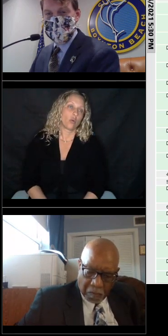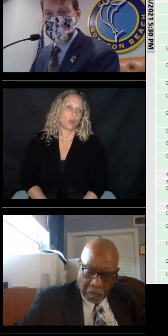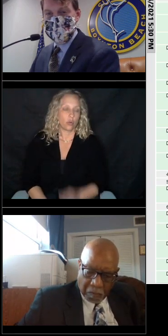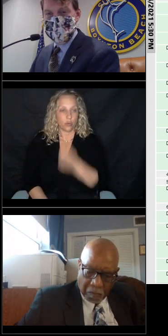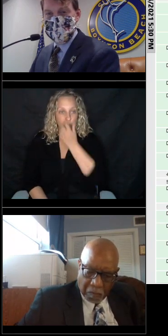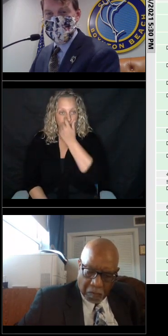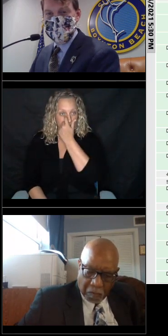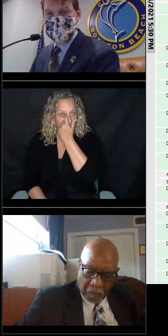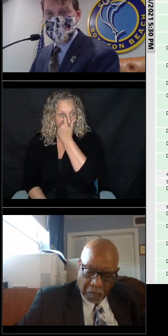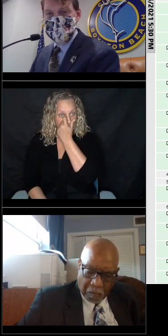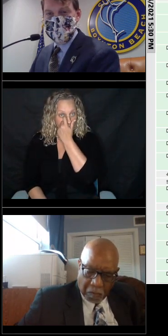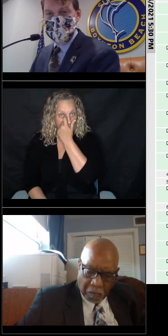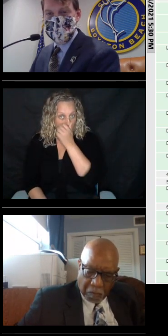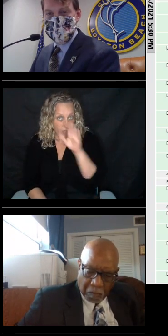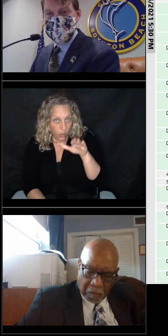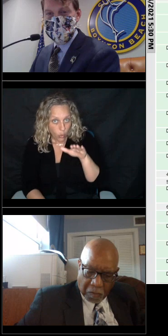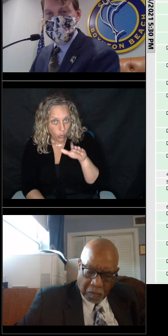Oh.